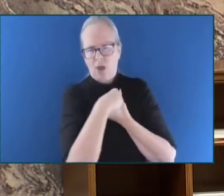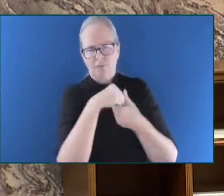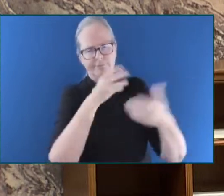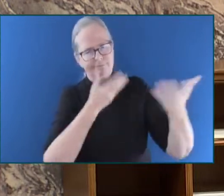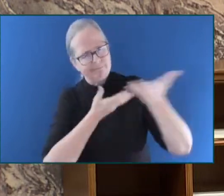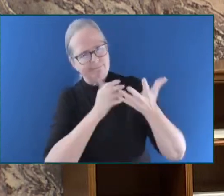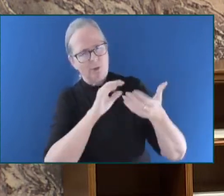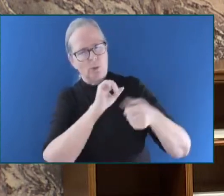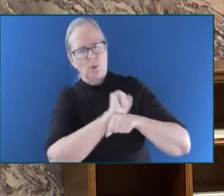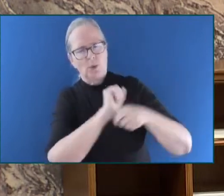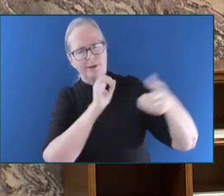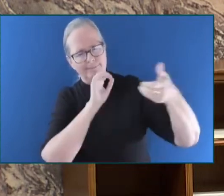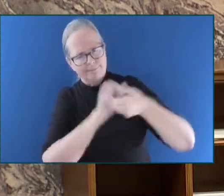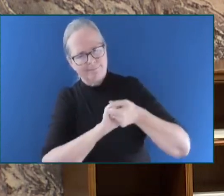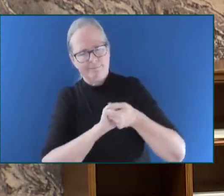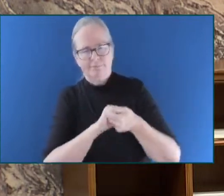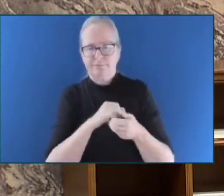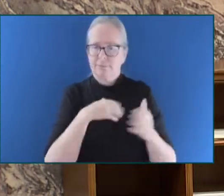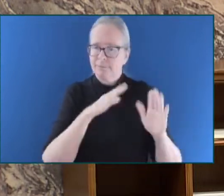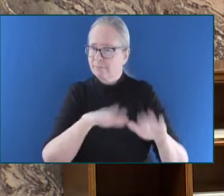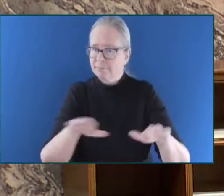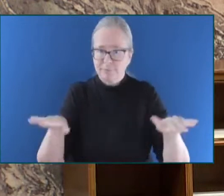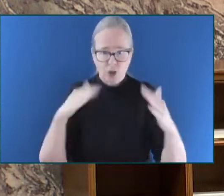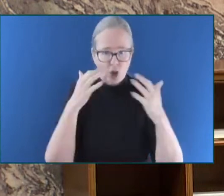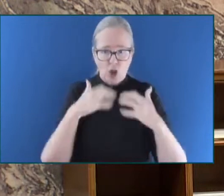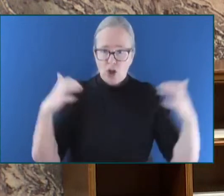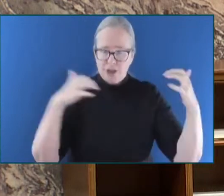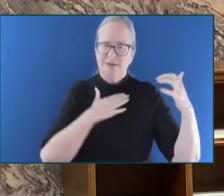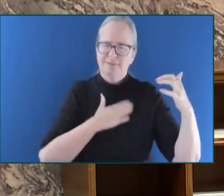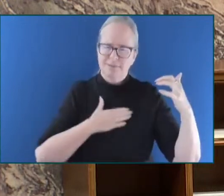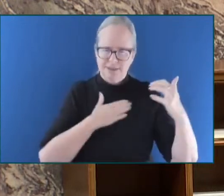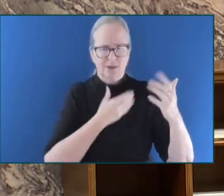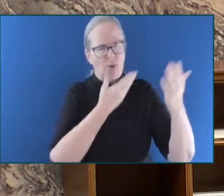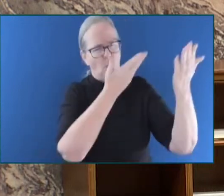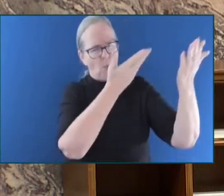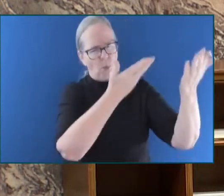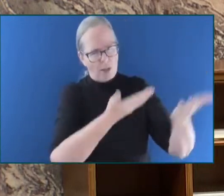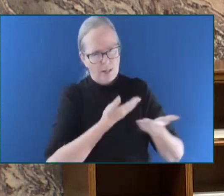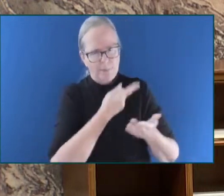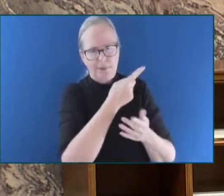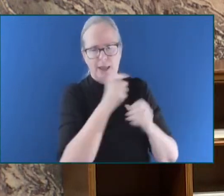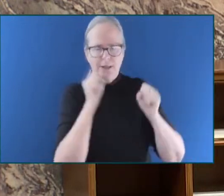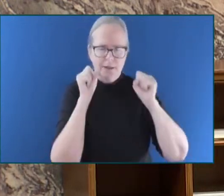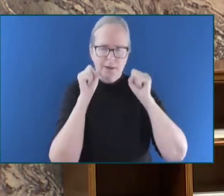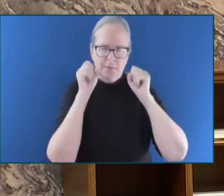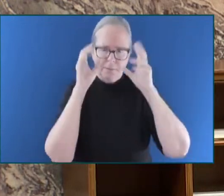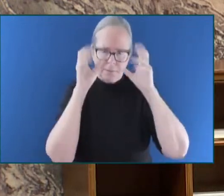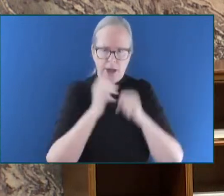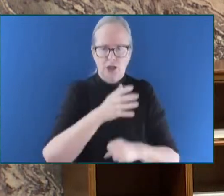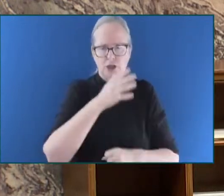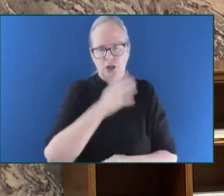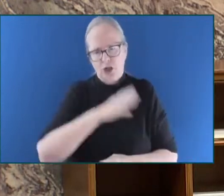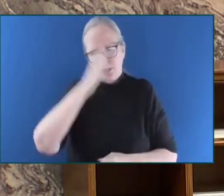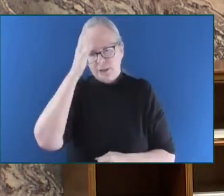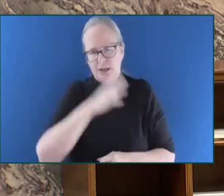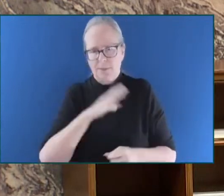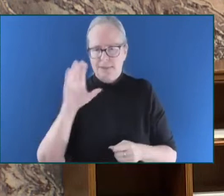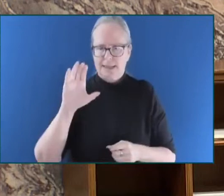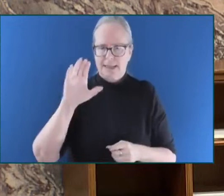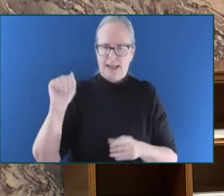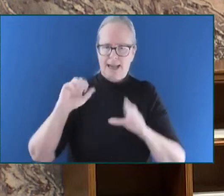of these incredible men and women, these constituency assistants for the official opposition, very, very welcome here in British Columbia's legislature